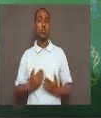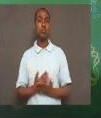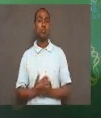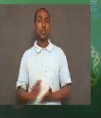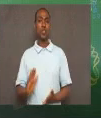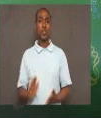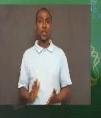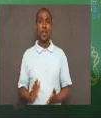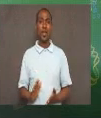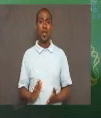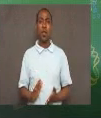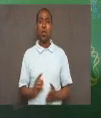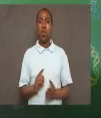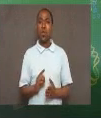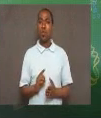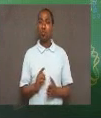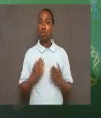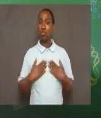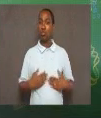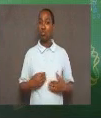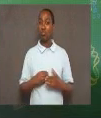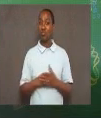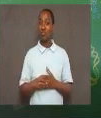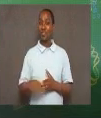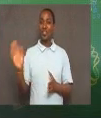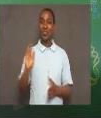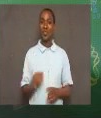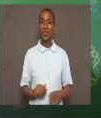be discharged out of the body.